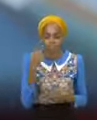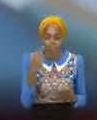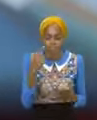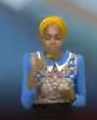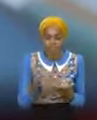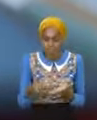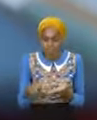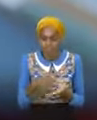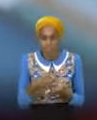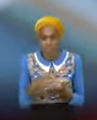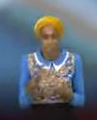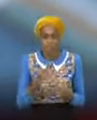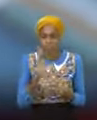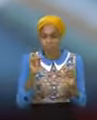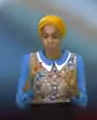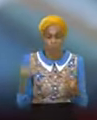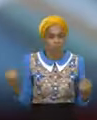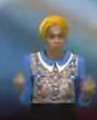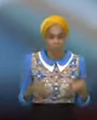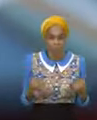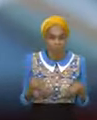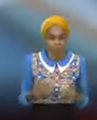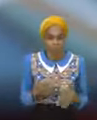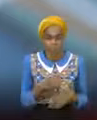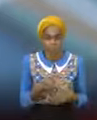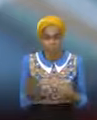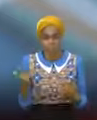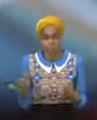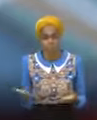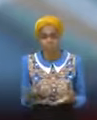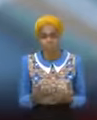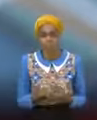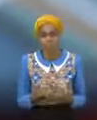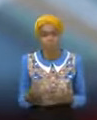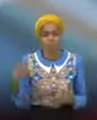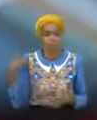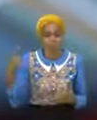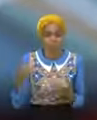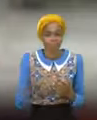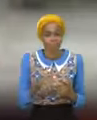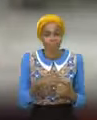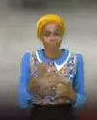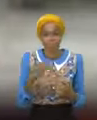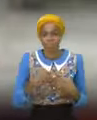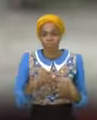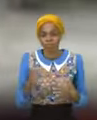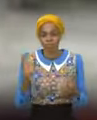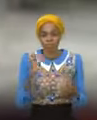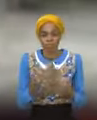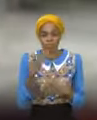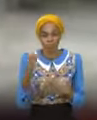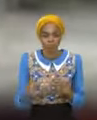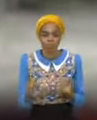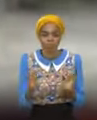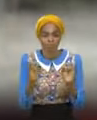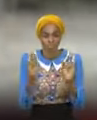tummy pain. The navel, the second one didn't shoot out. And since then up to now, I've been totally okay.